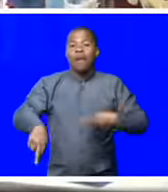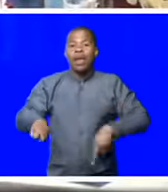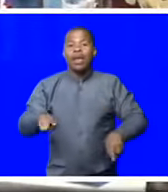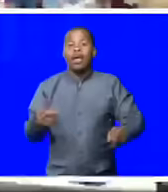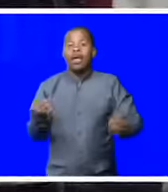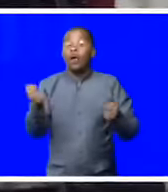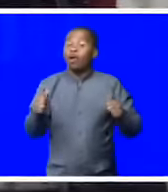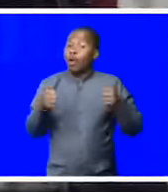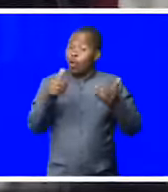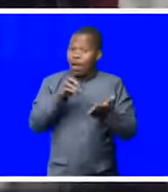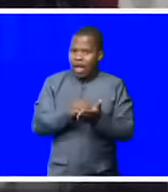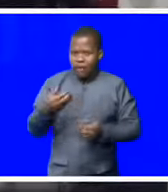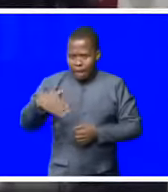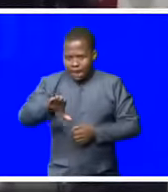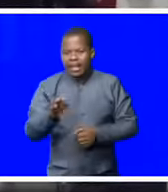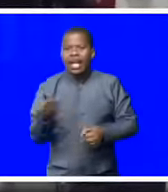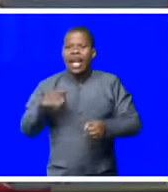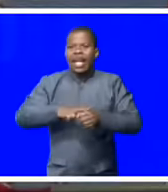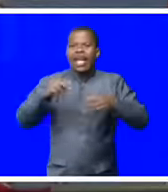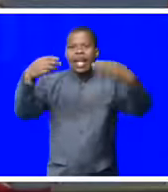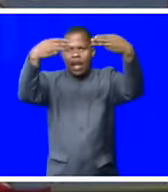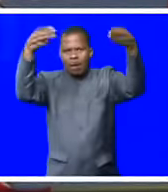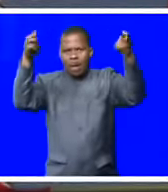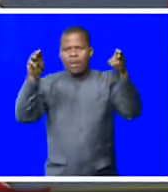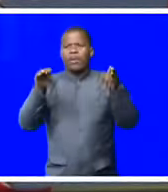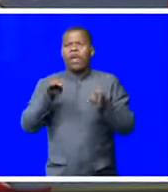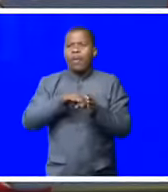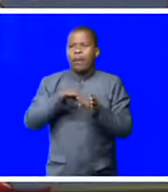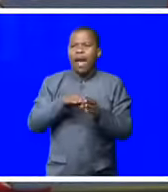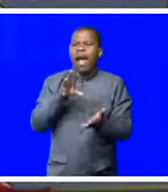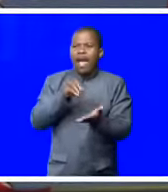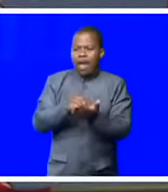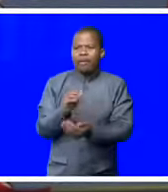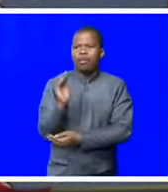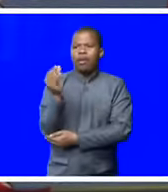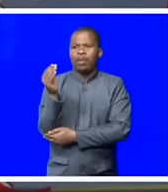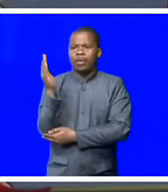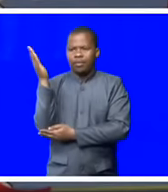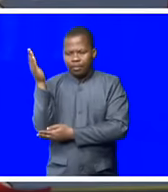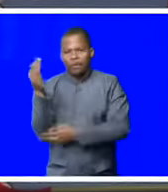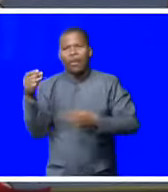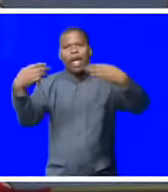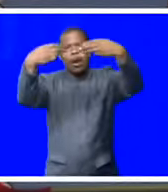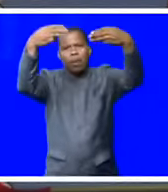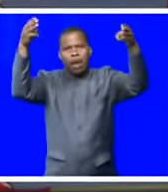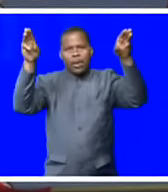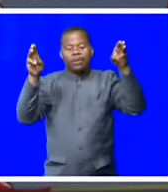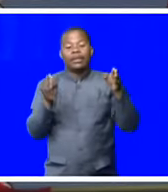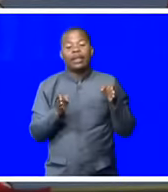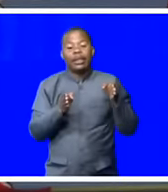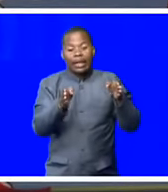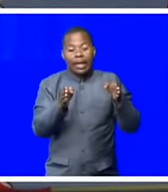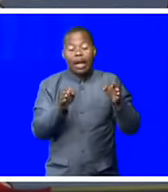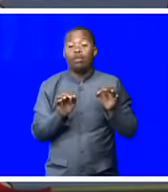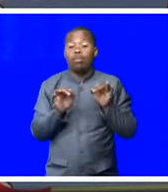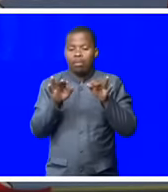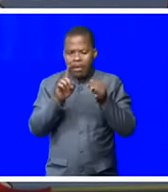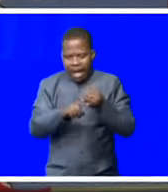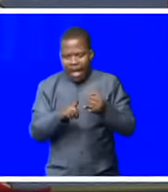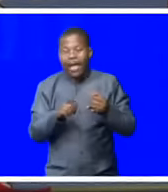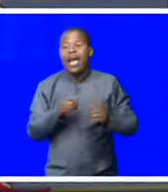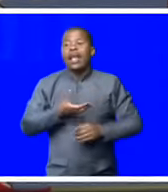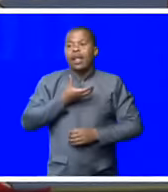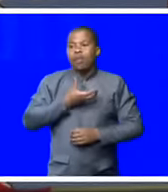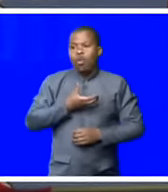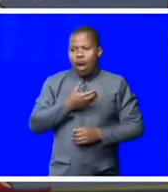nawo bekakhona futhi abeka. As a House of Assembly, House of Parliament, we are here to support you and